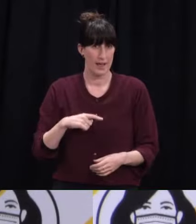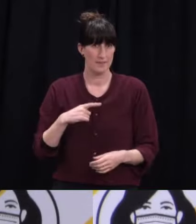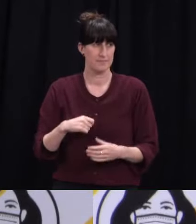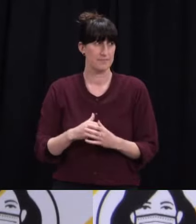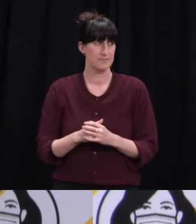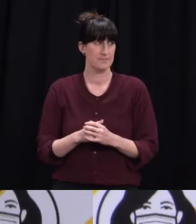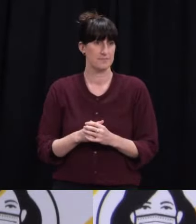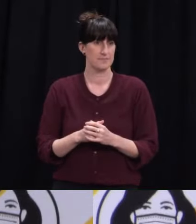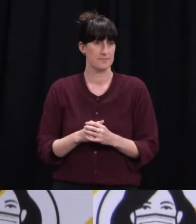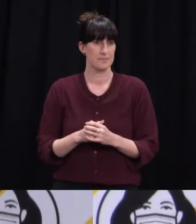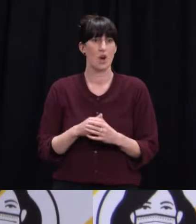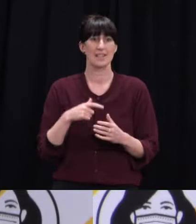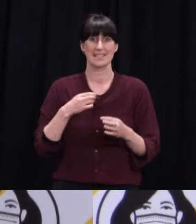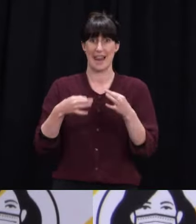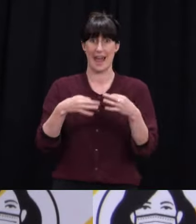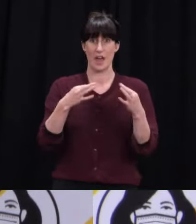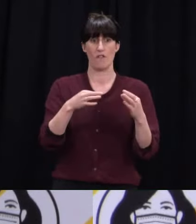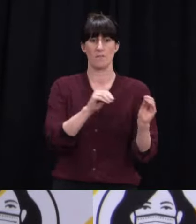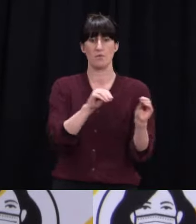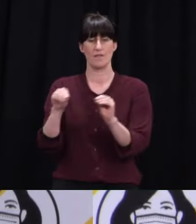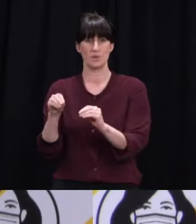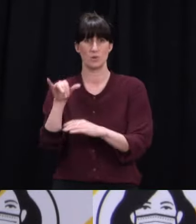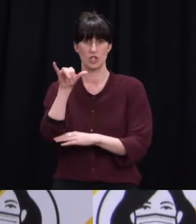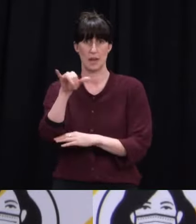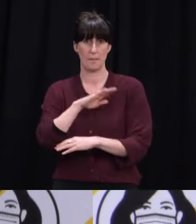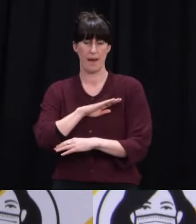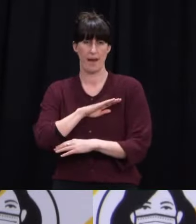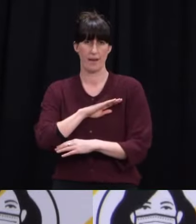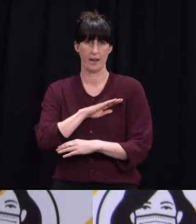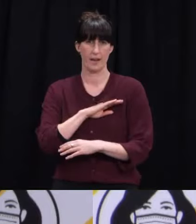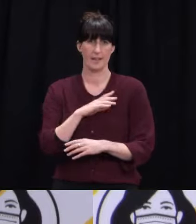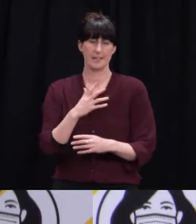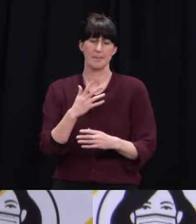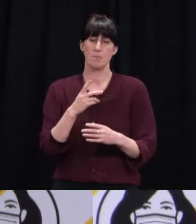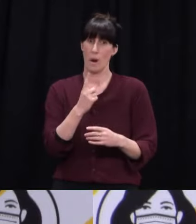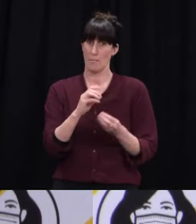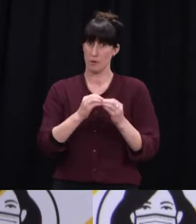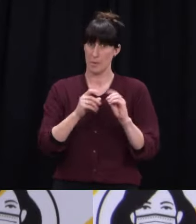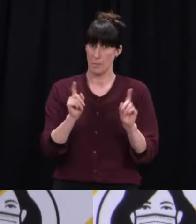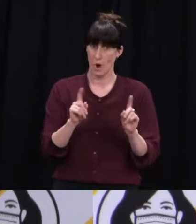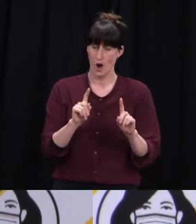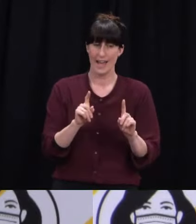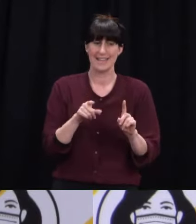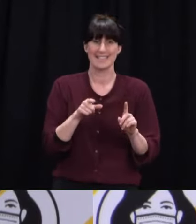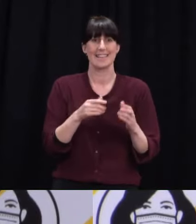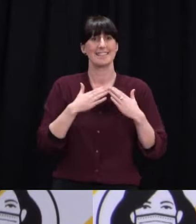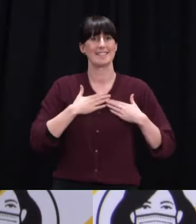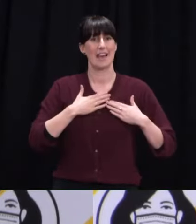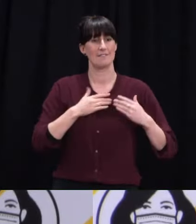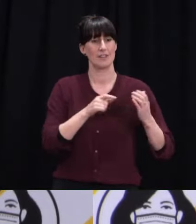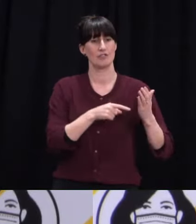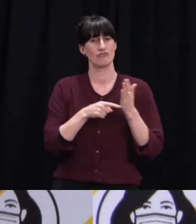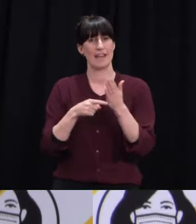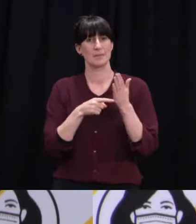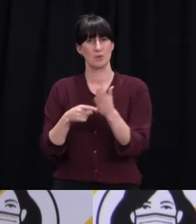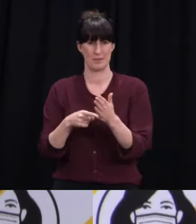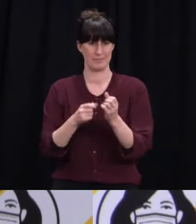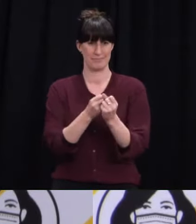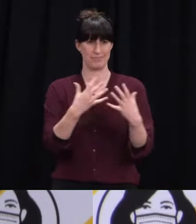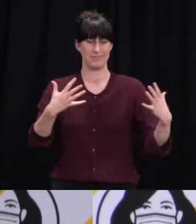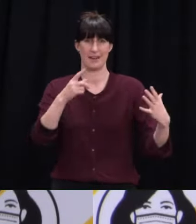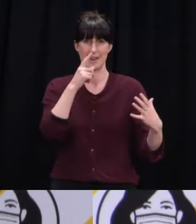60 cases, part of the issue is safe transportation of people to the managed isolation or quarantine facility as well. So it